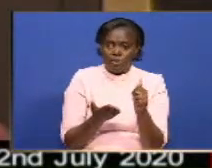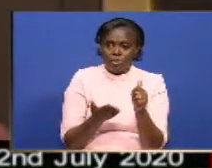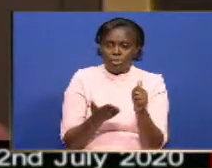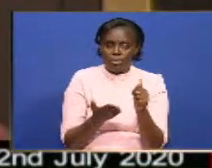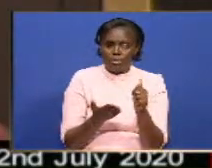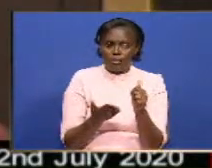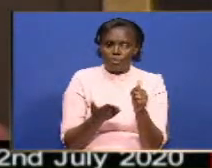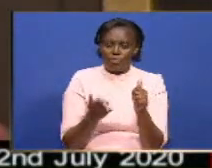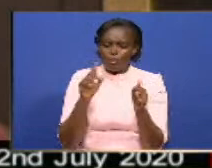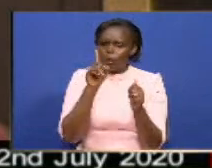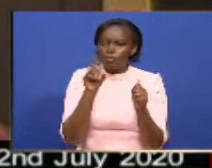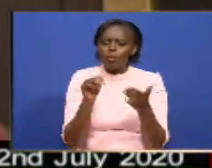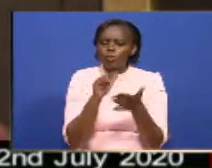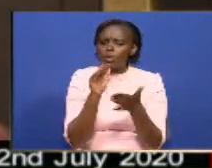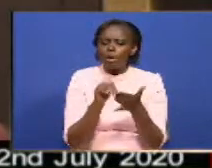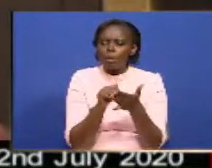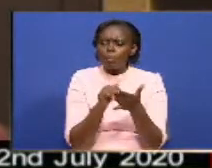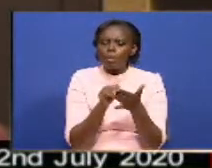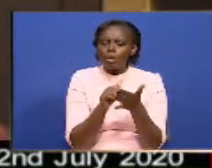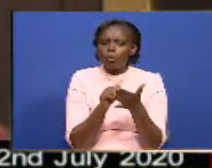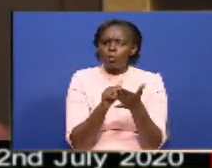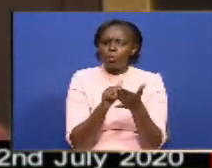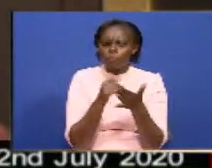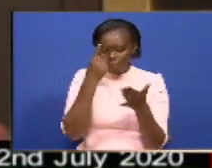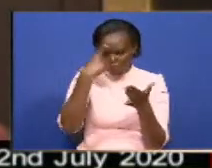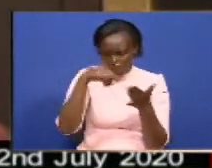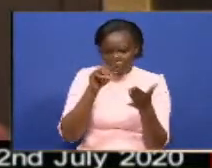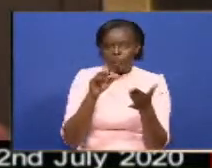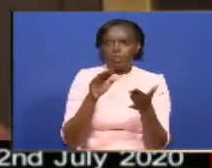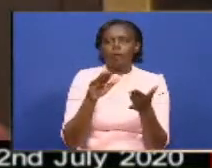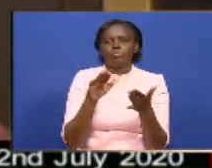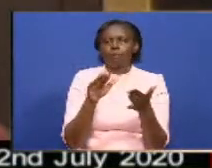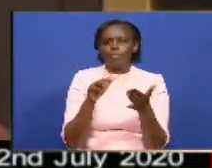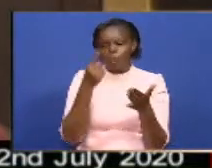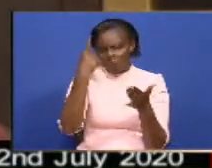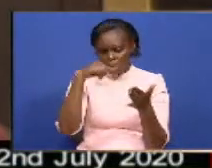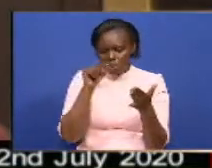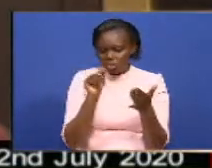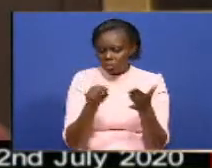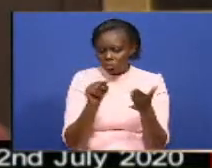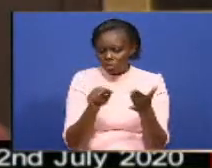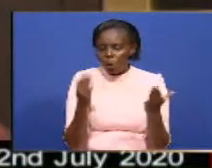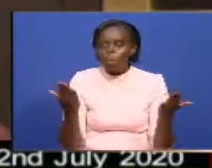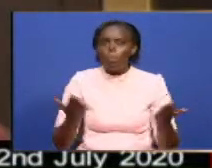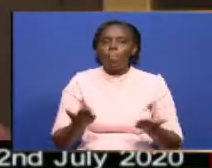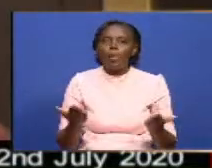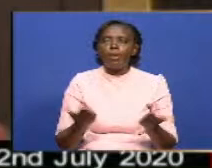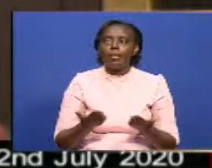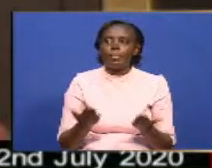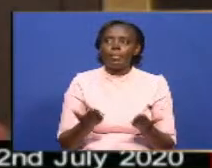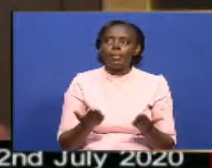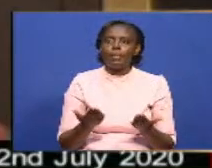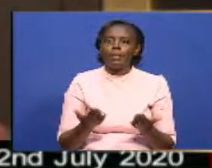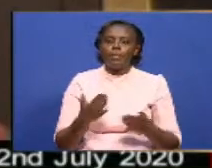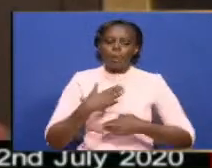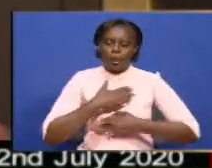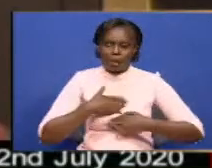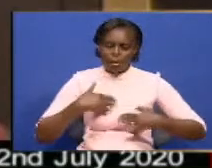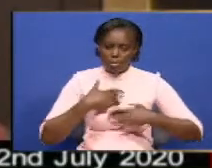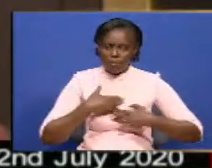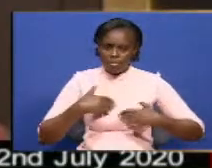was the question of encampment policy. This is a policy where